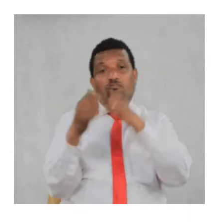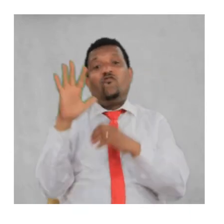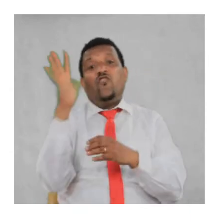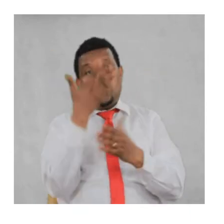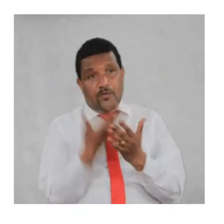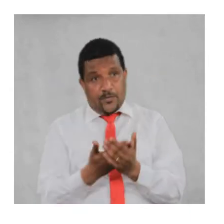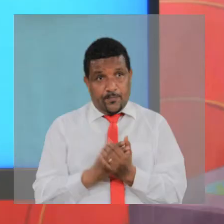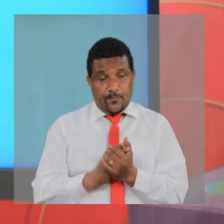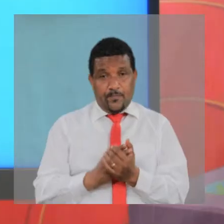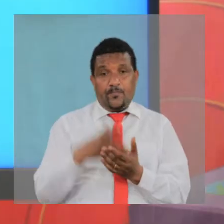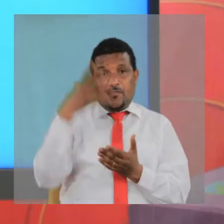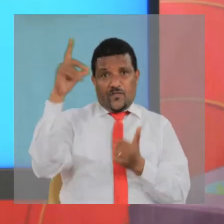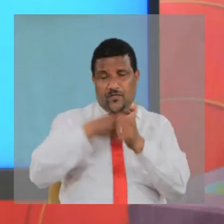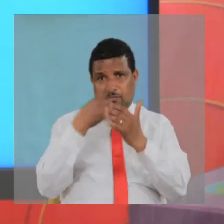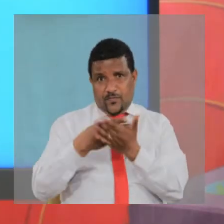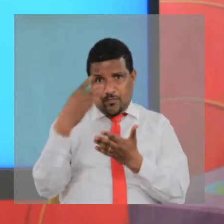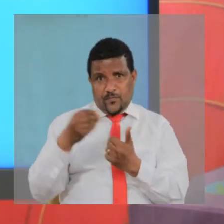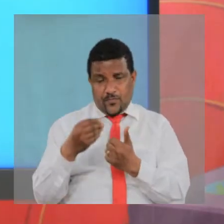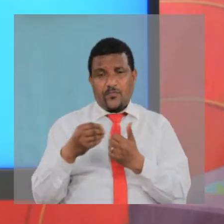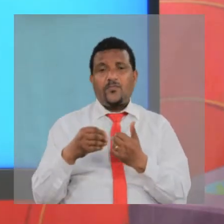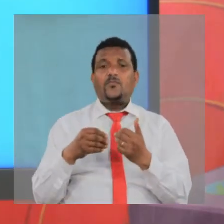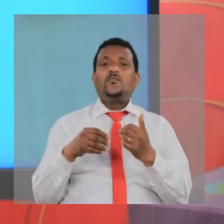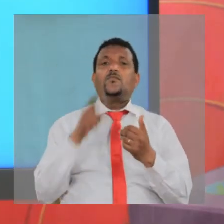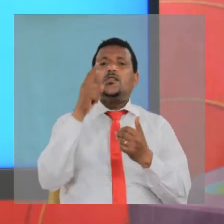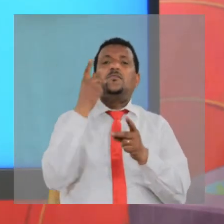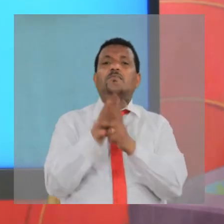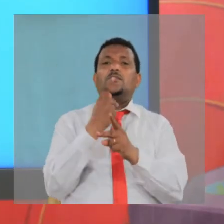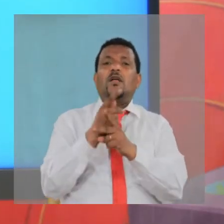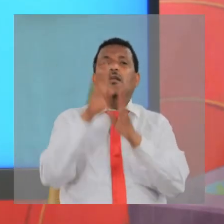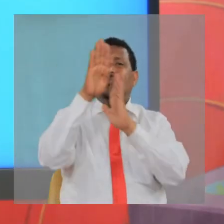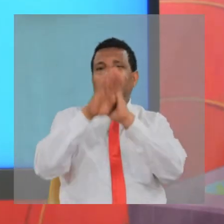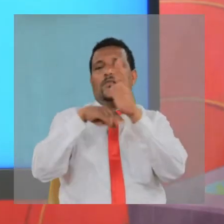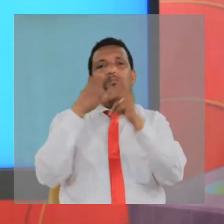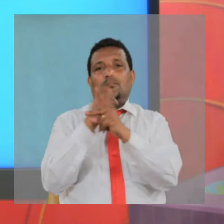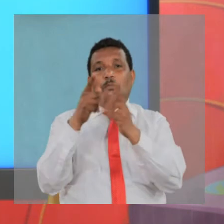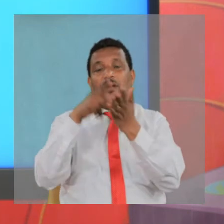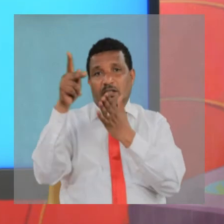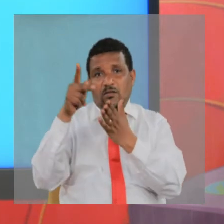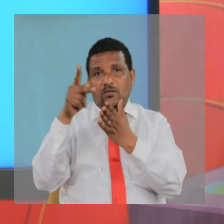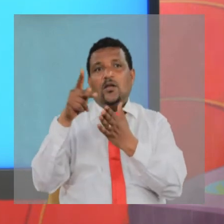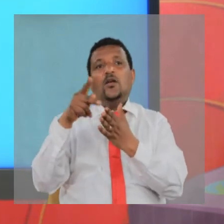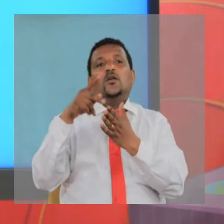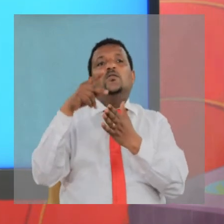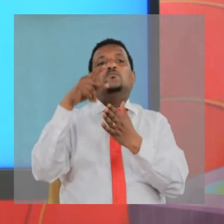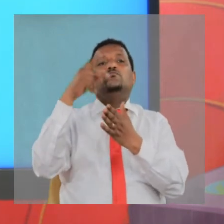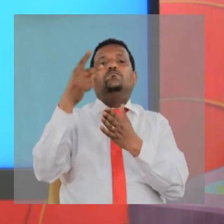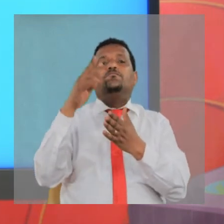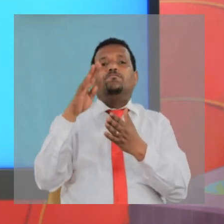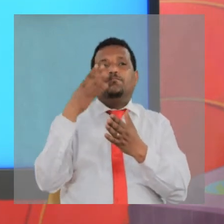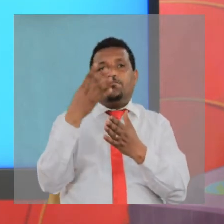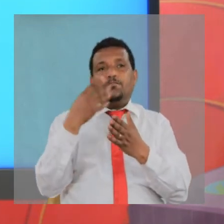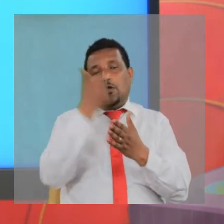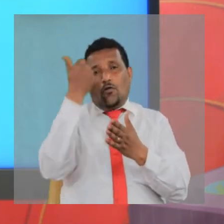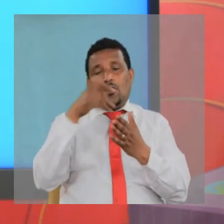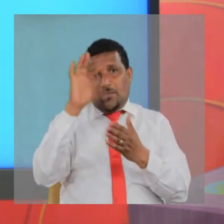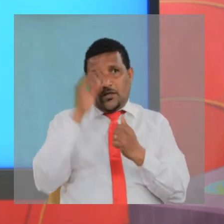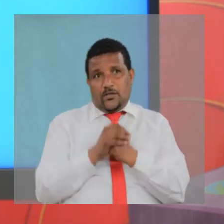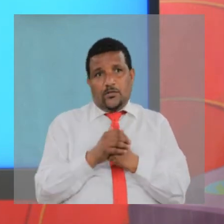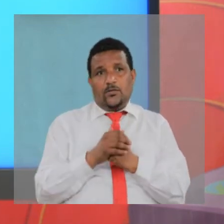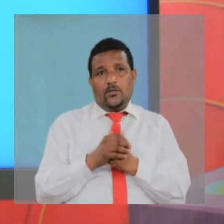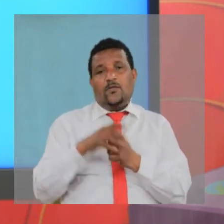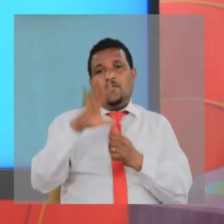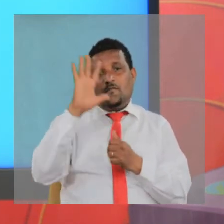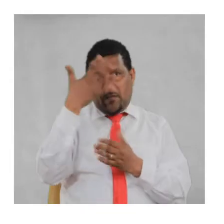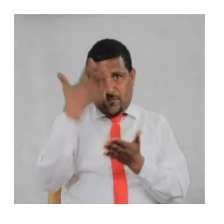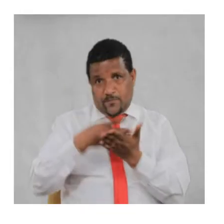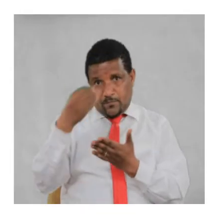you will buy the first, but you will not expect a reduction in price to $4 in order to get the second one. You will buy it by